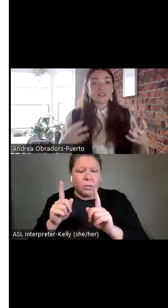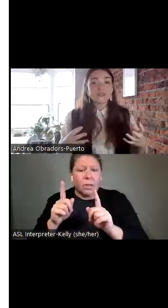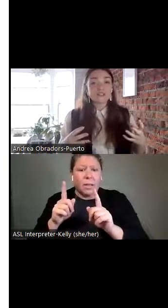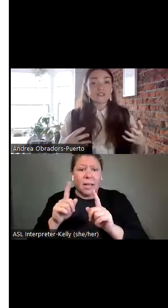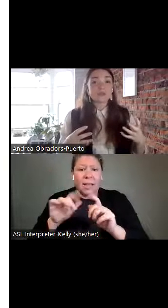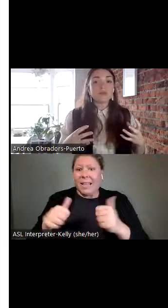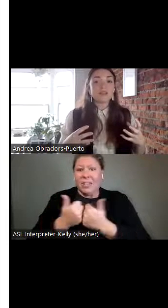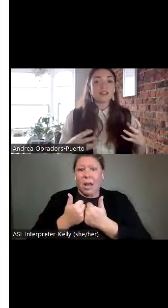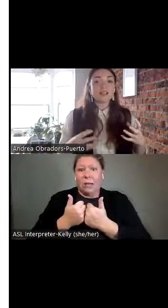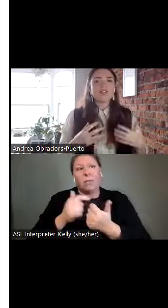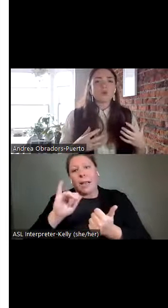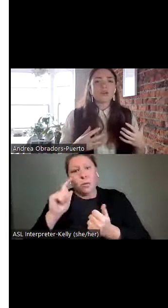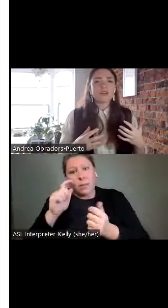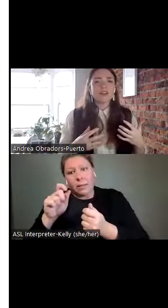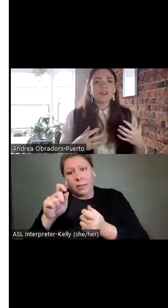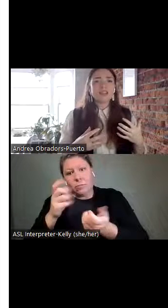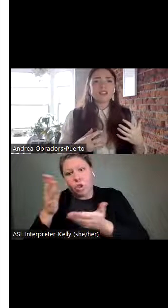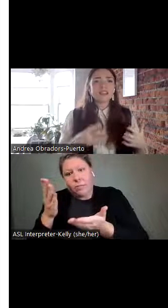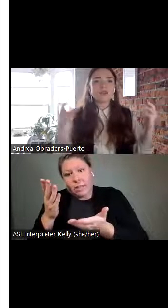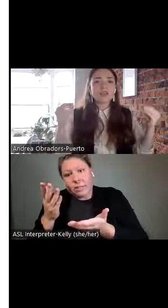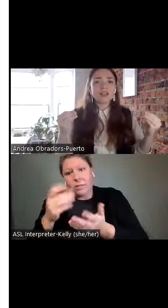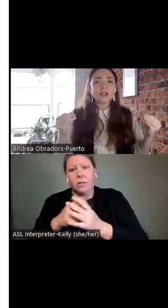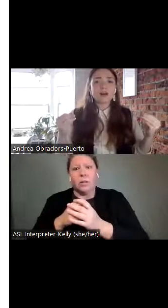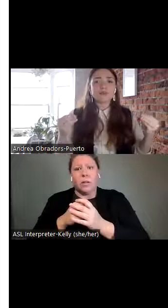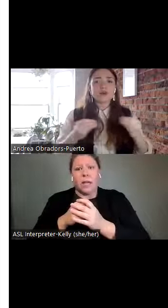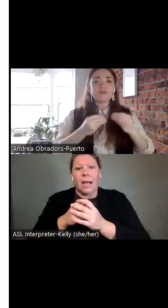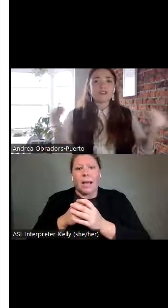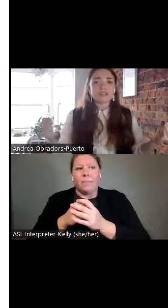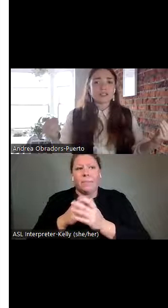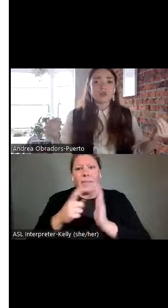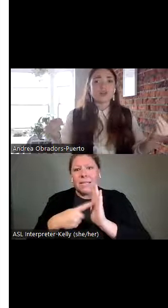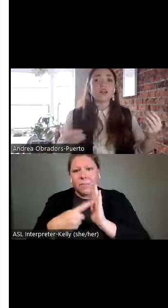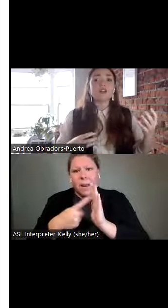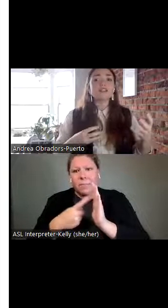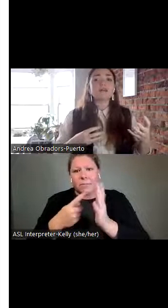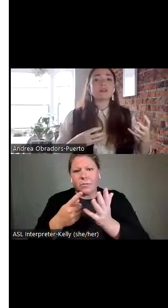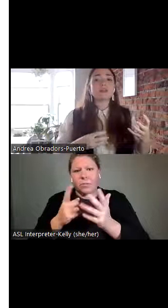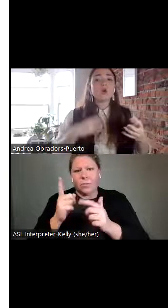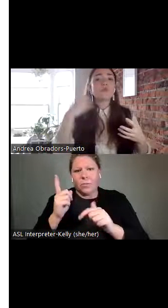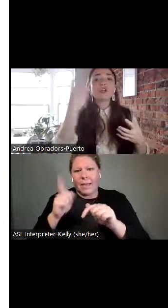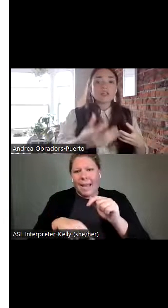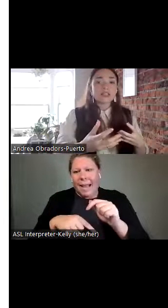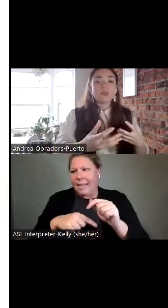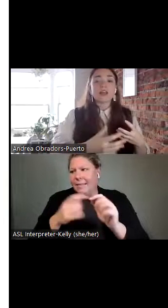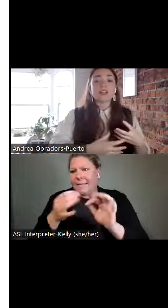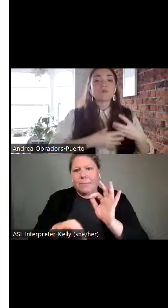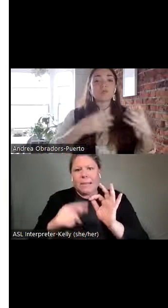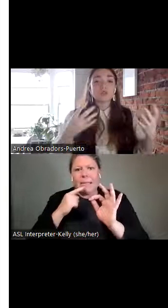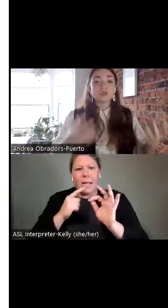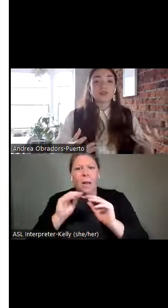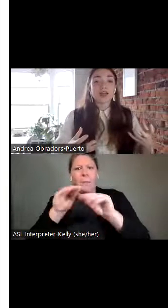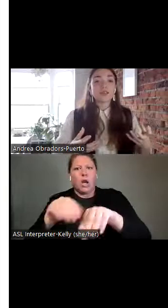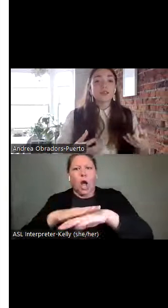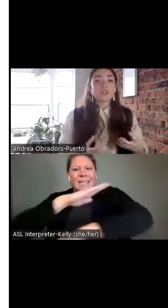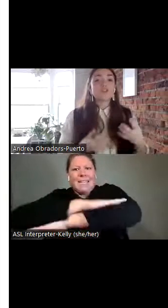example, in services specifically, is to deal with the intangibility of services. You cannot simply put it on a table and ask people